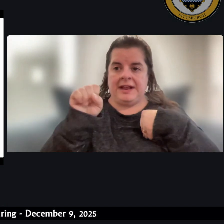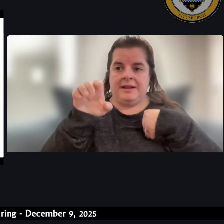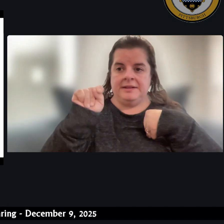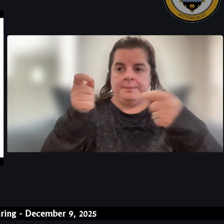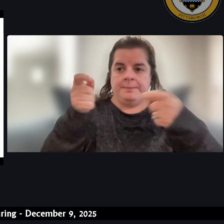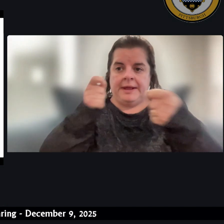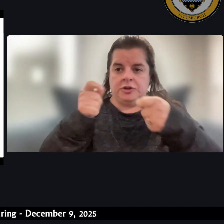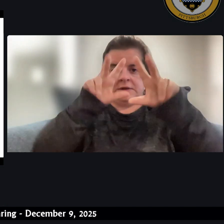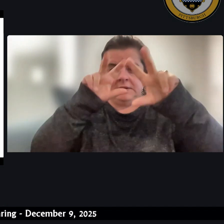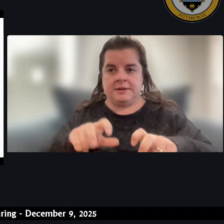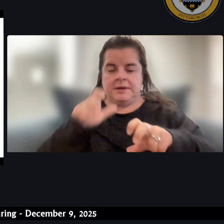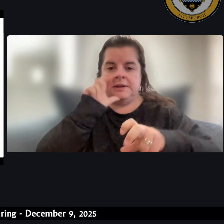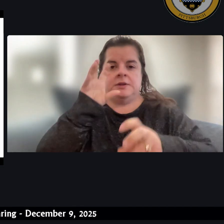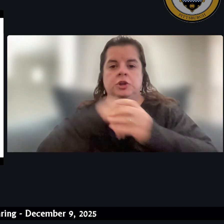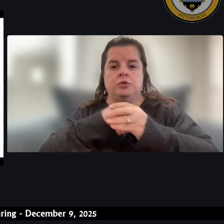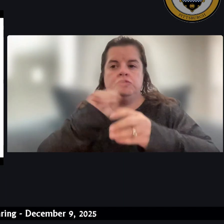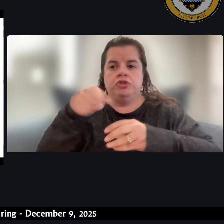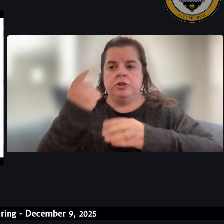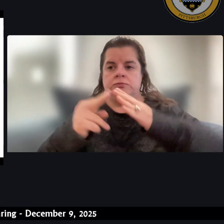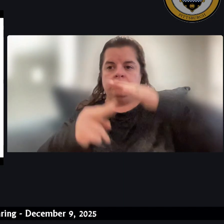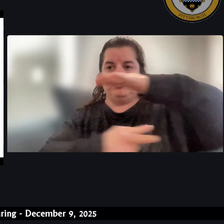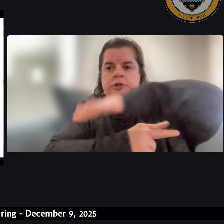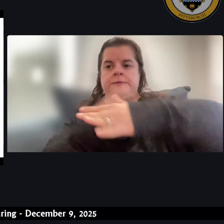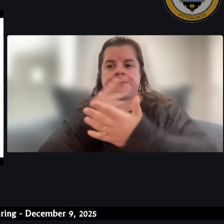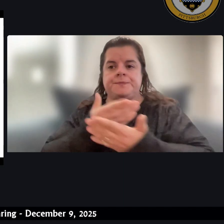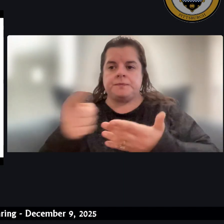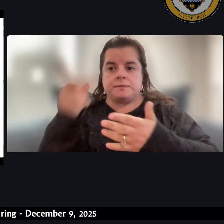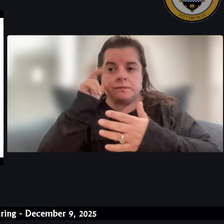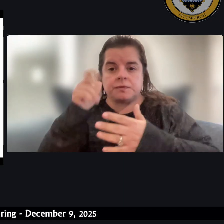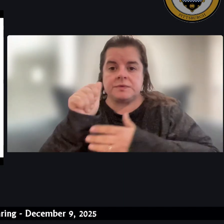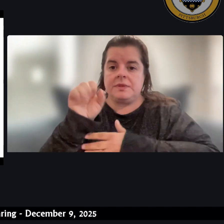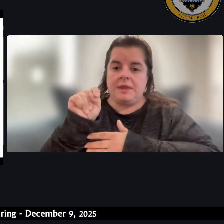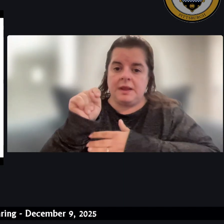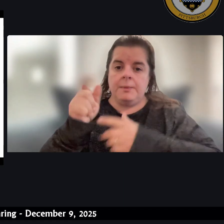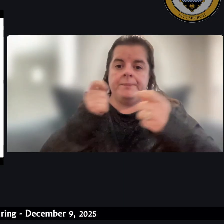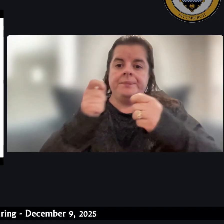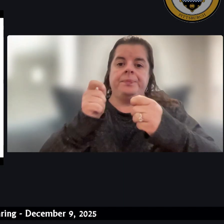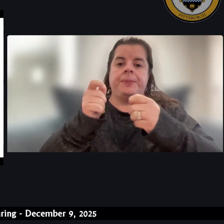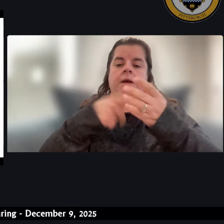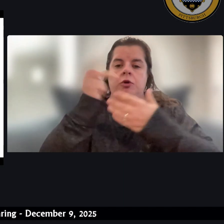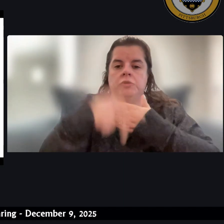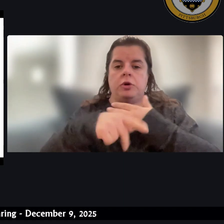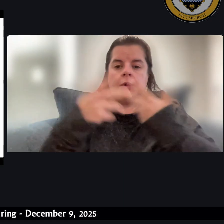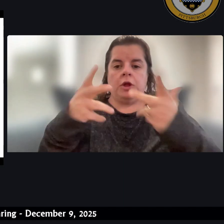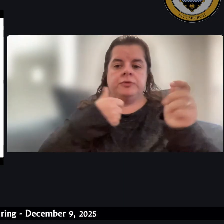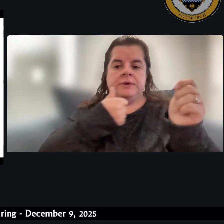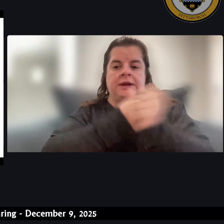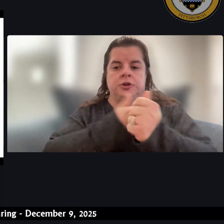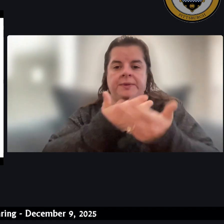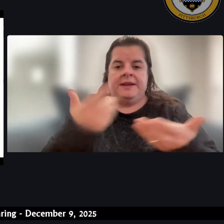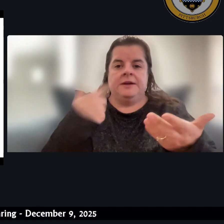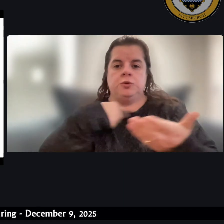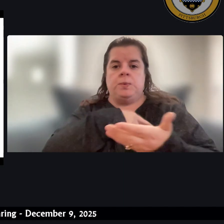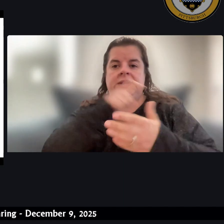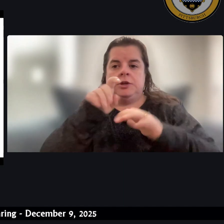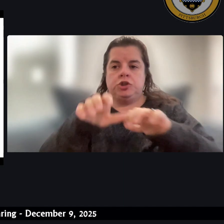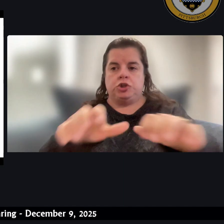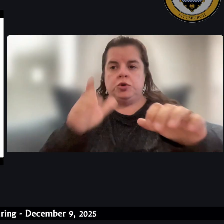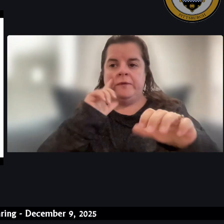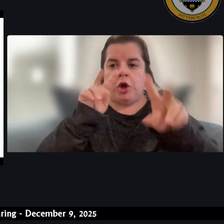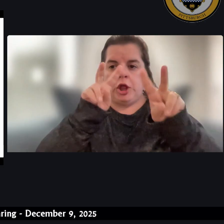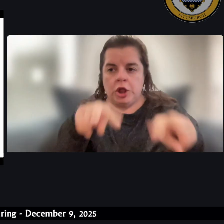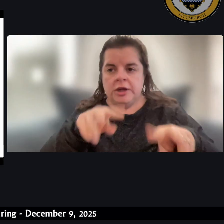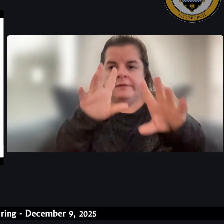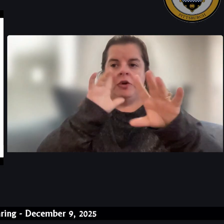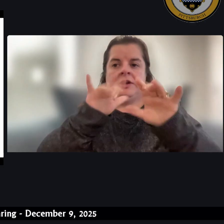include bridges. For things like you've heard, our bridge asset management program. There's also catch-up work that we needed to do, looking at systems, including